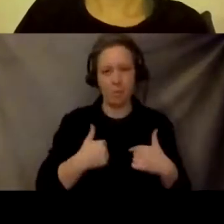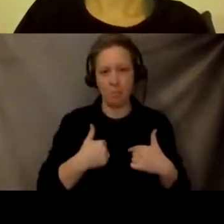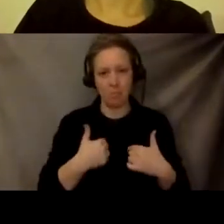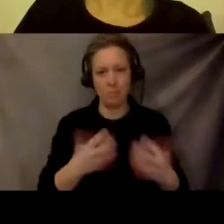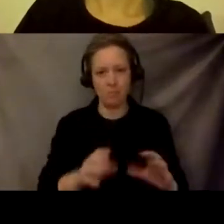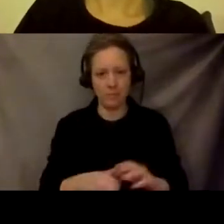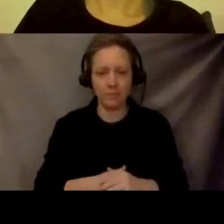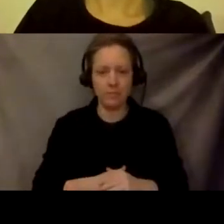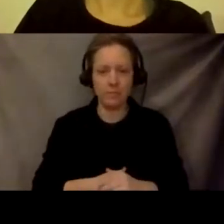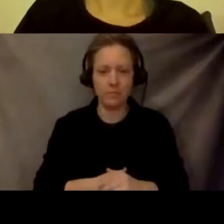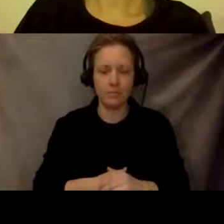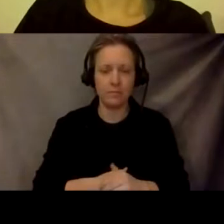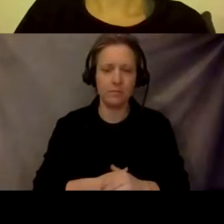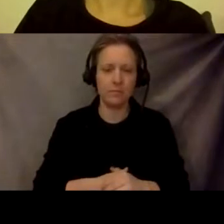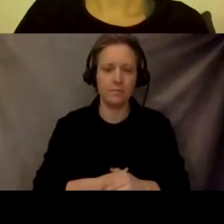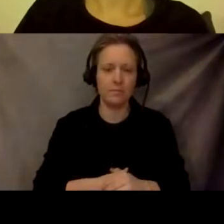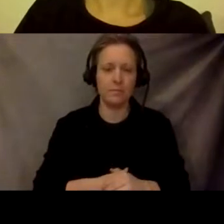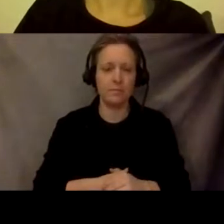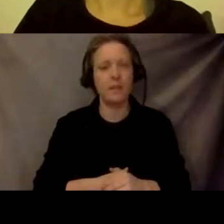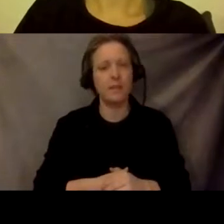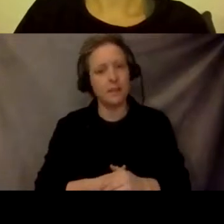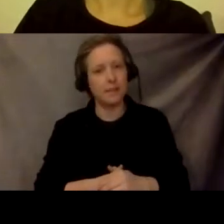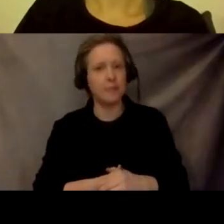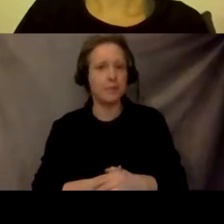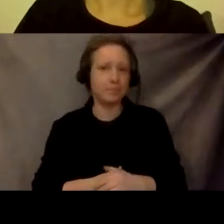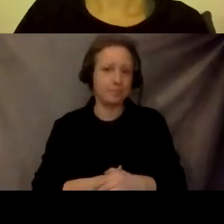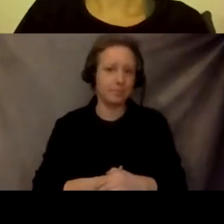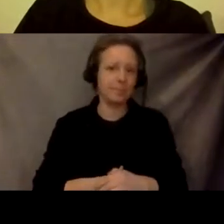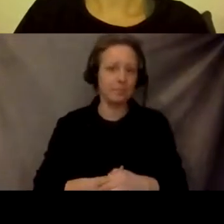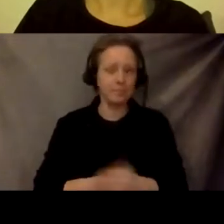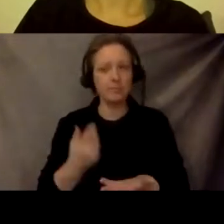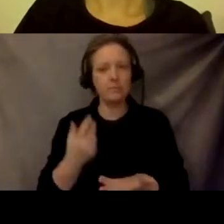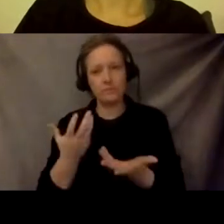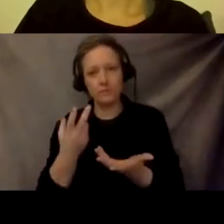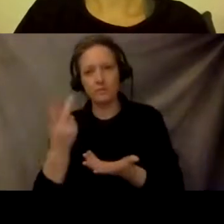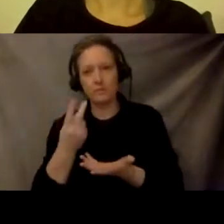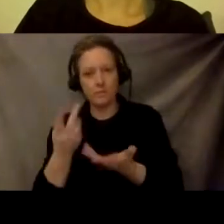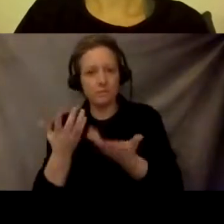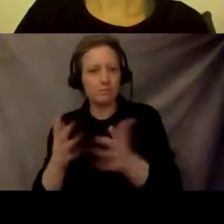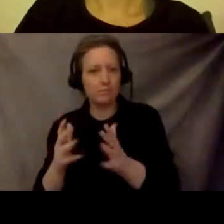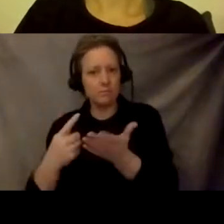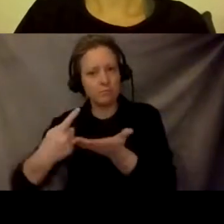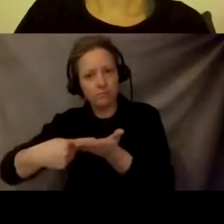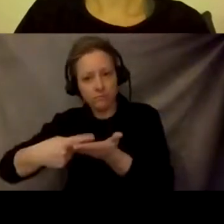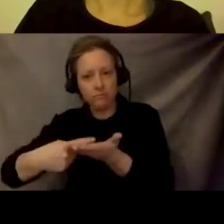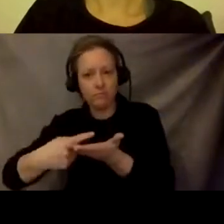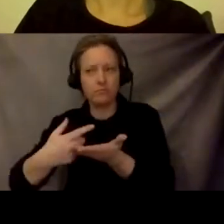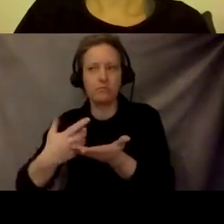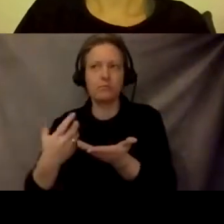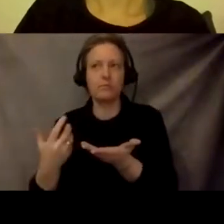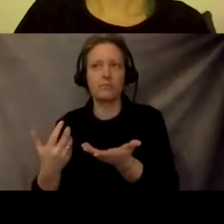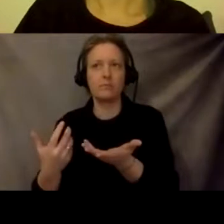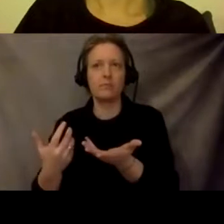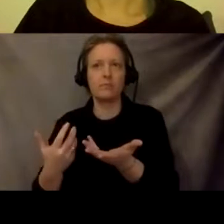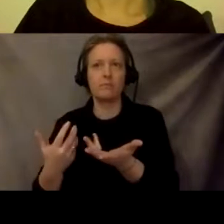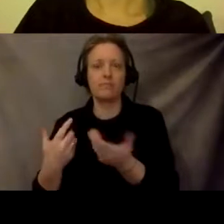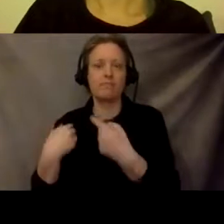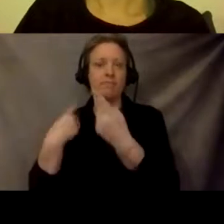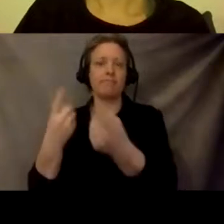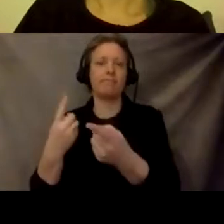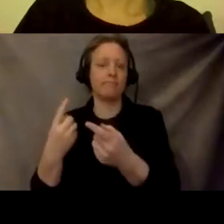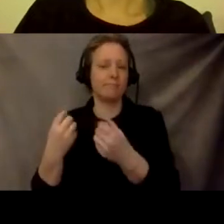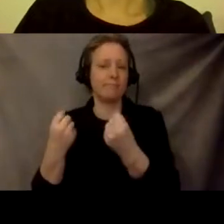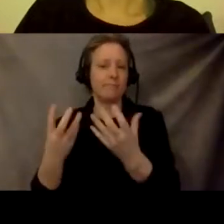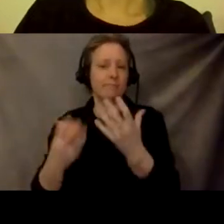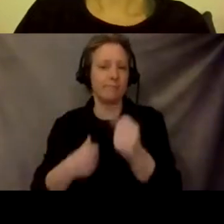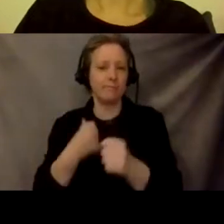have listened to and heard with and talked about over the years, and it's not comfortable, and not that was my desire, but the option would be to